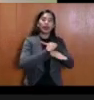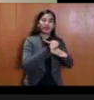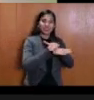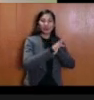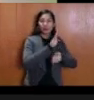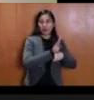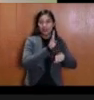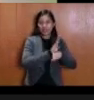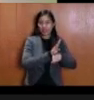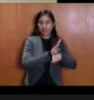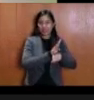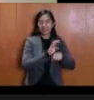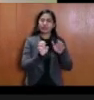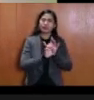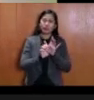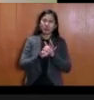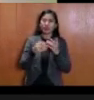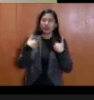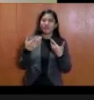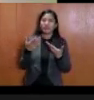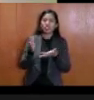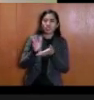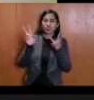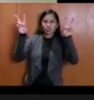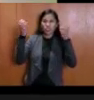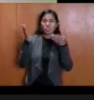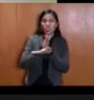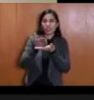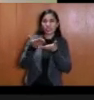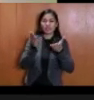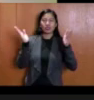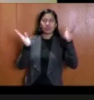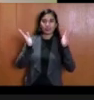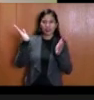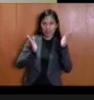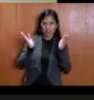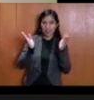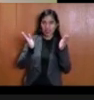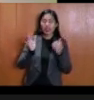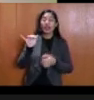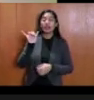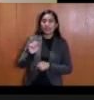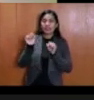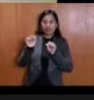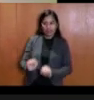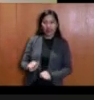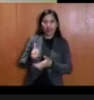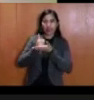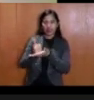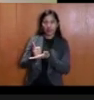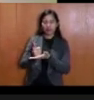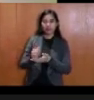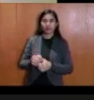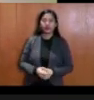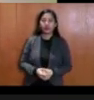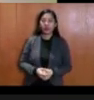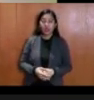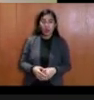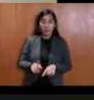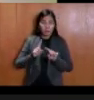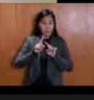what we call shared services. That would be very helpful for them because if I may just add right